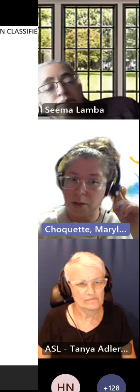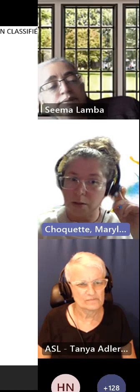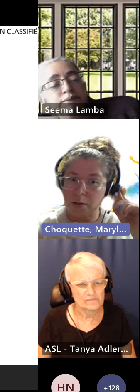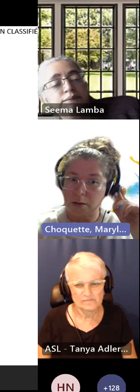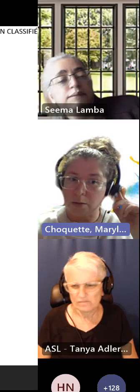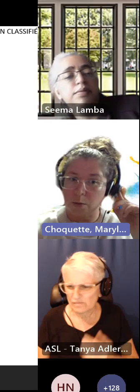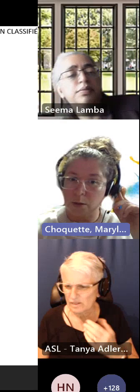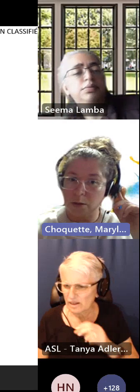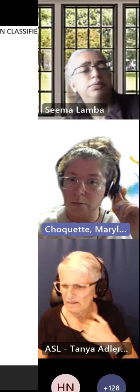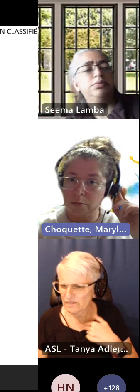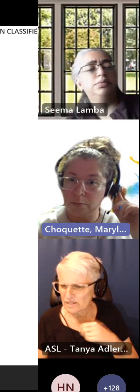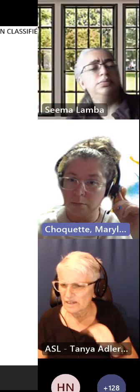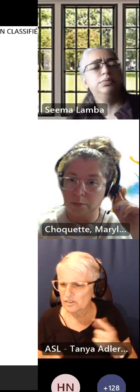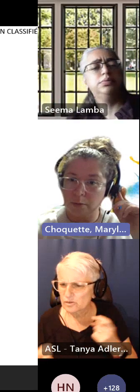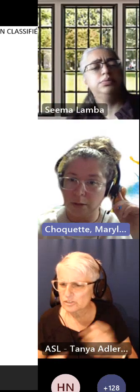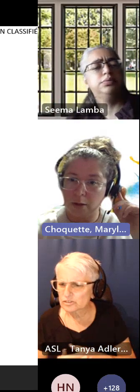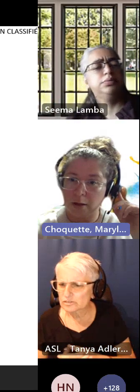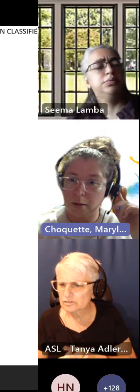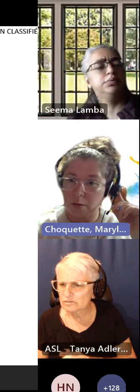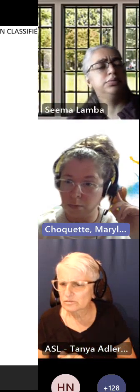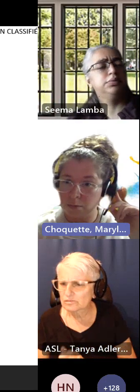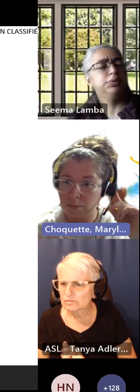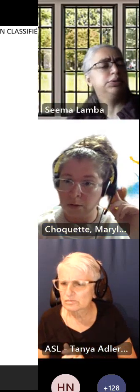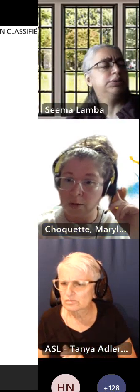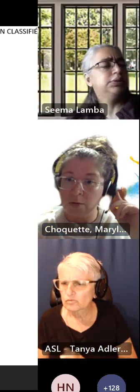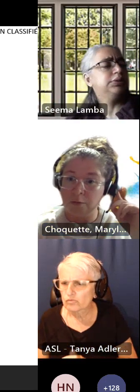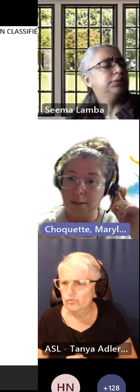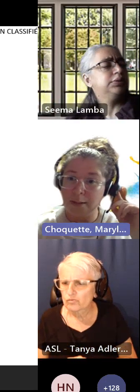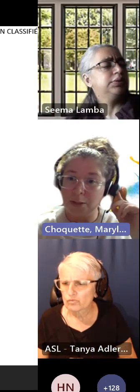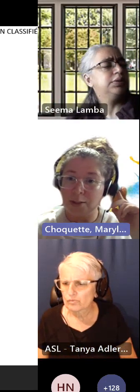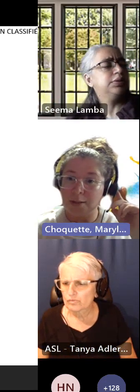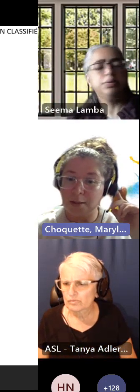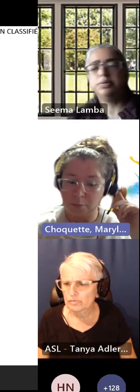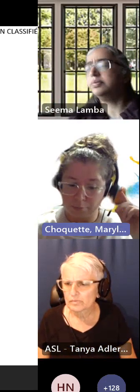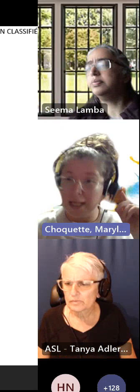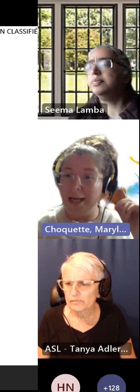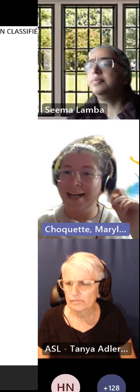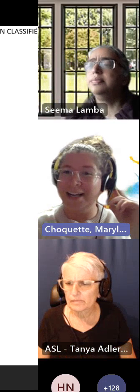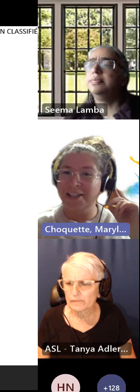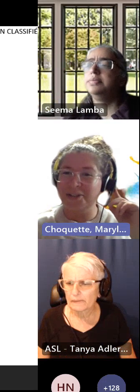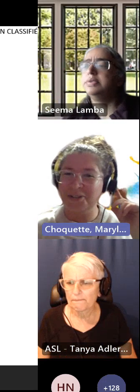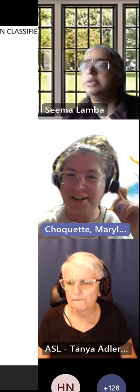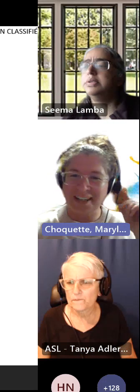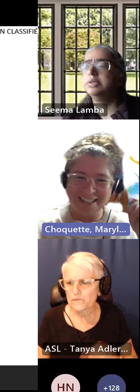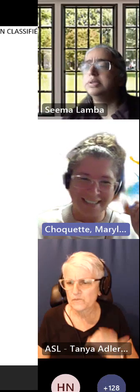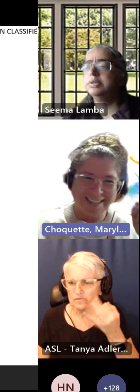any questions on that one. On est correct. Fait plaisir, j'essaye.